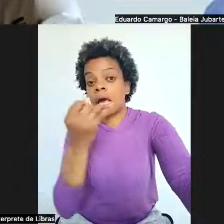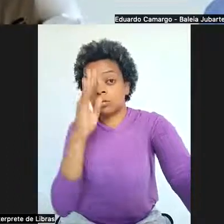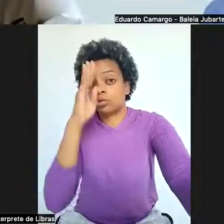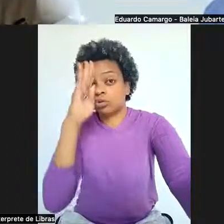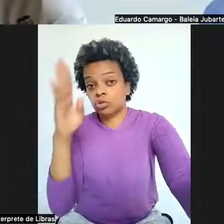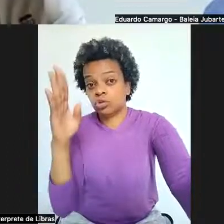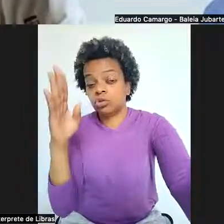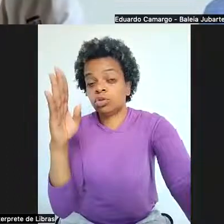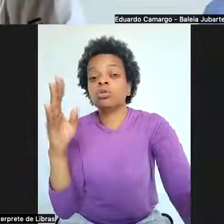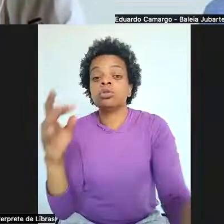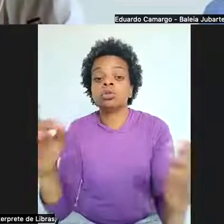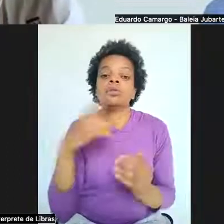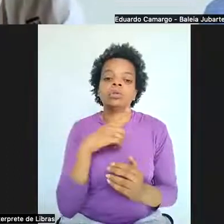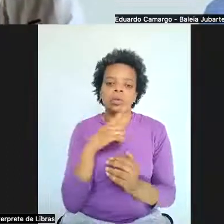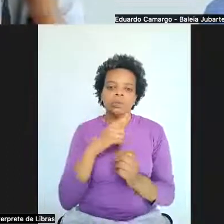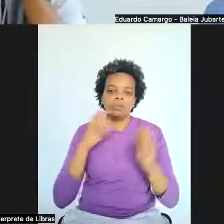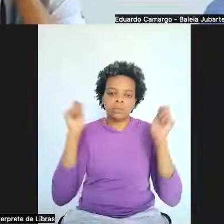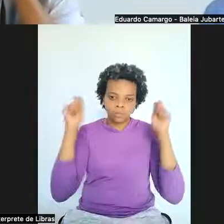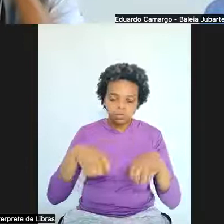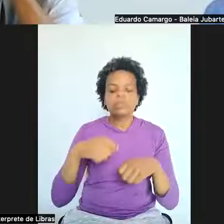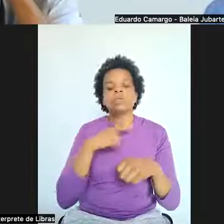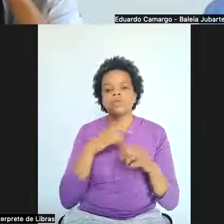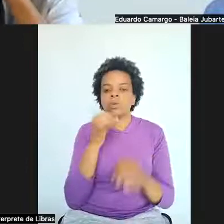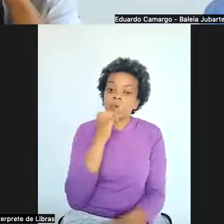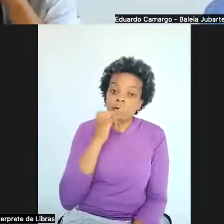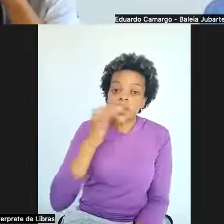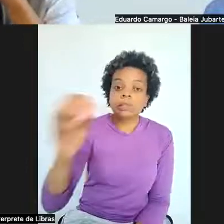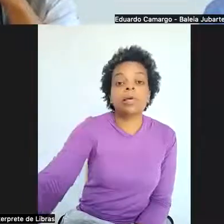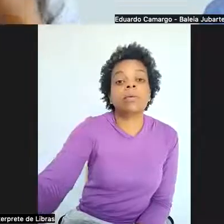works, some indirect and some directly.